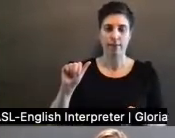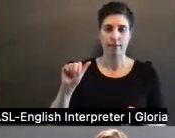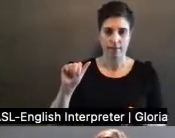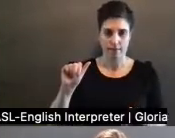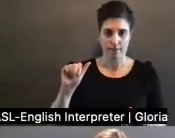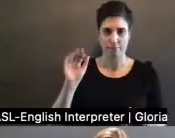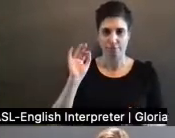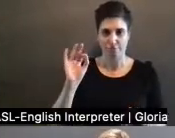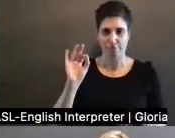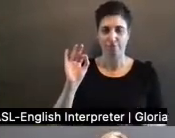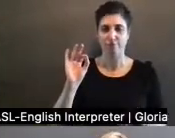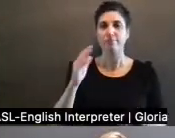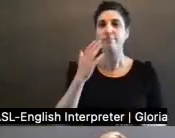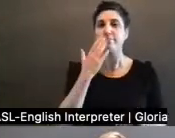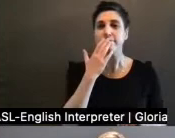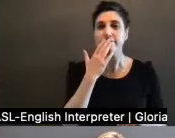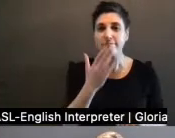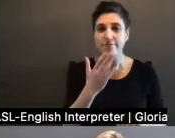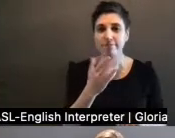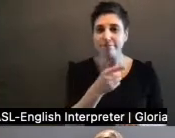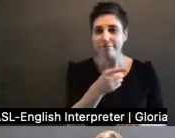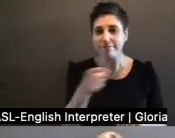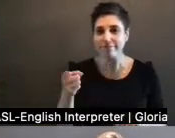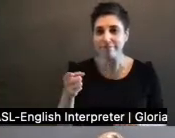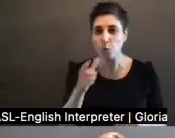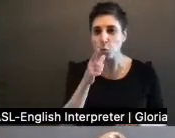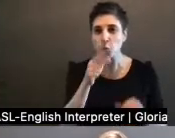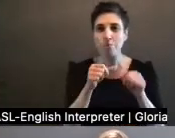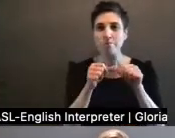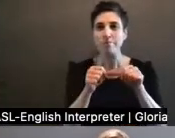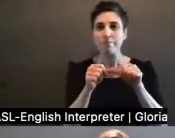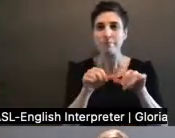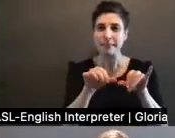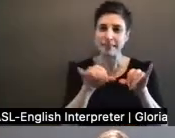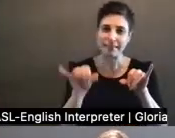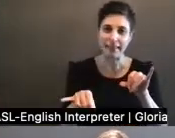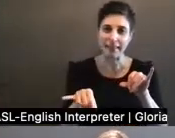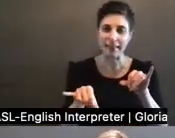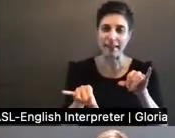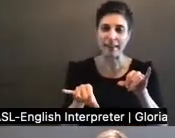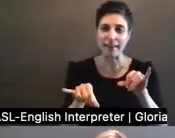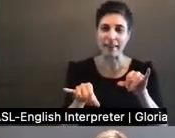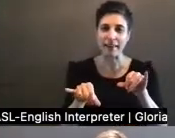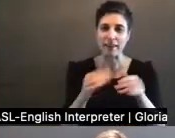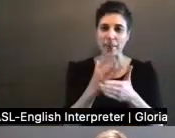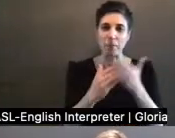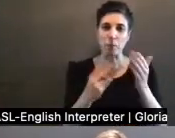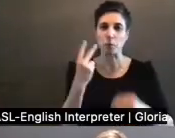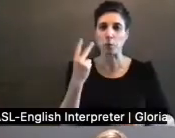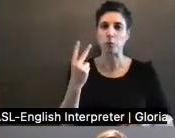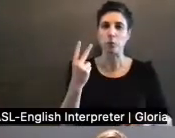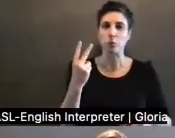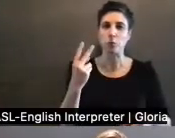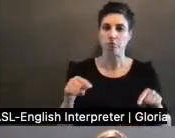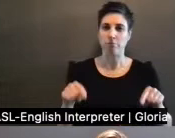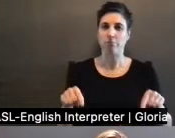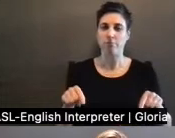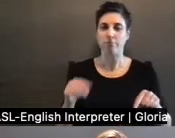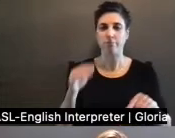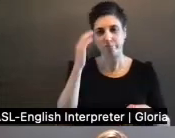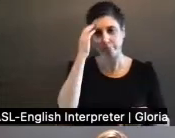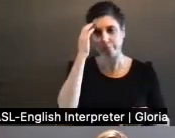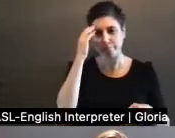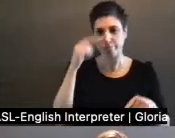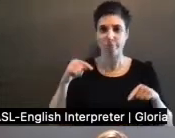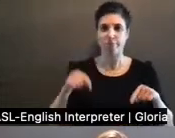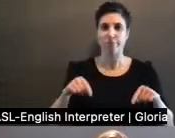Perfect. Thank you to some of you who were able to stay for the second part of our showcase. I know this is the tech Q&A, so not